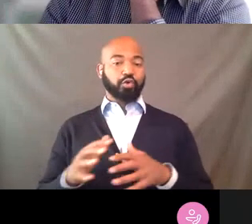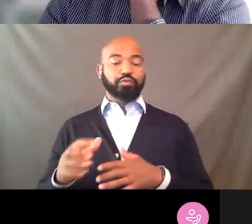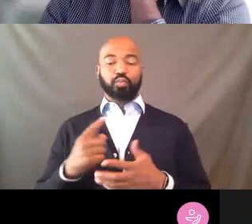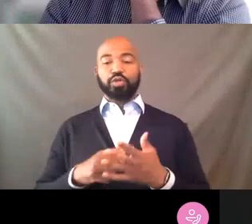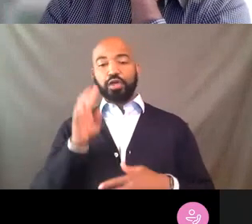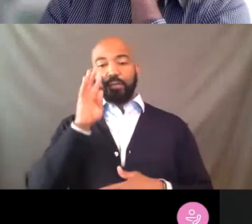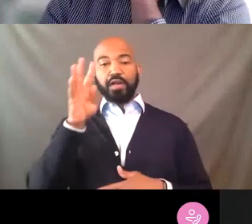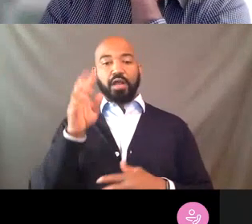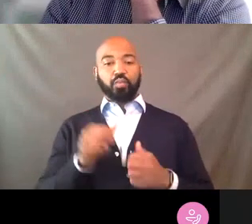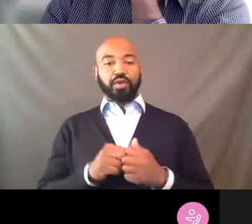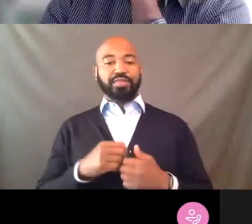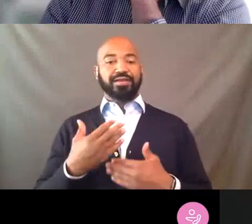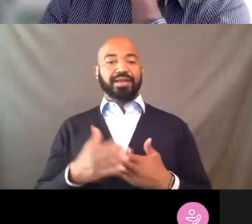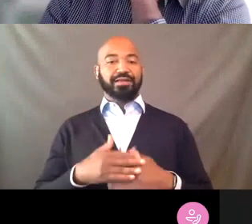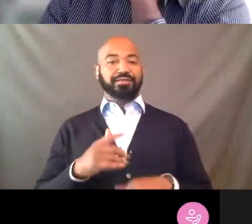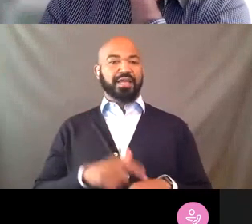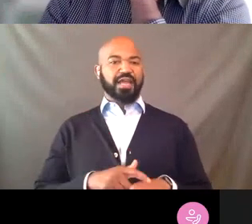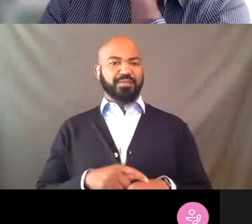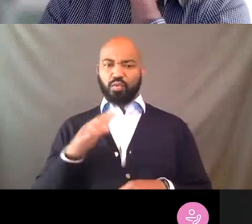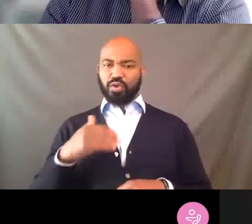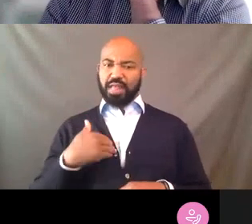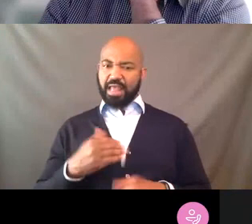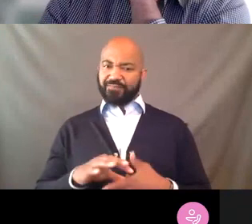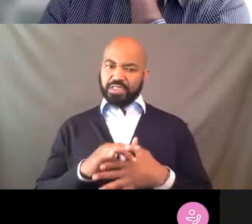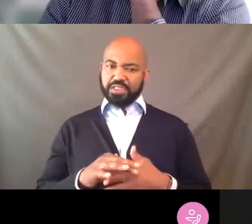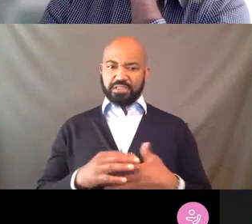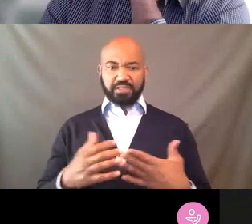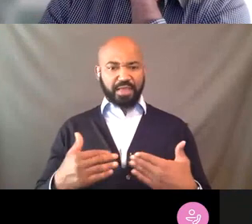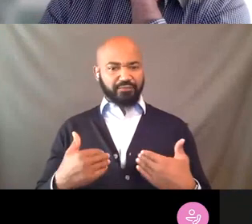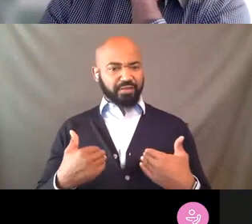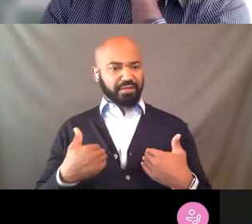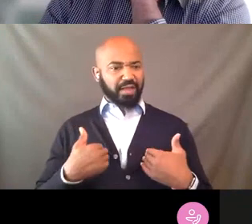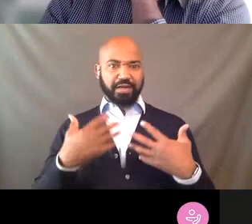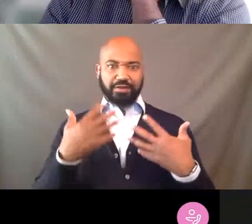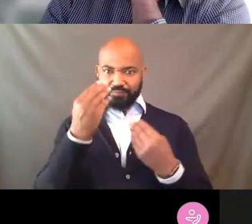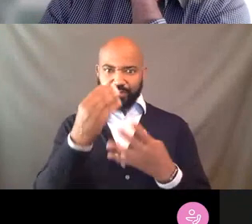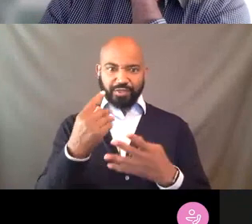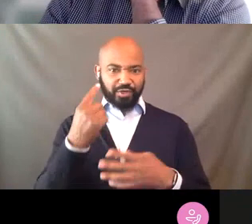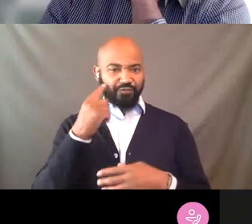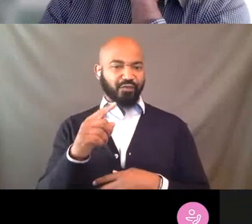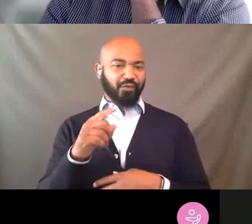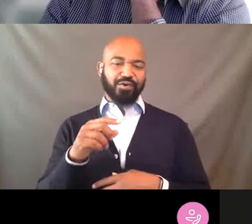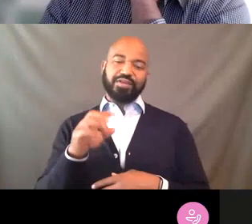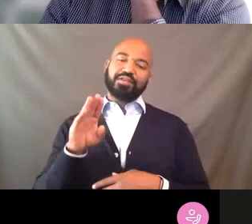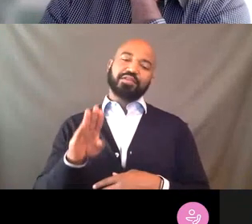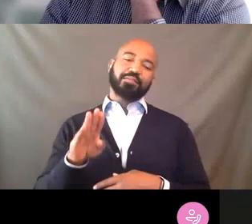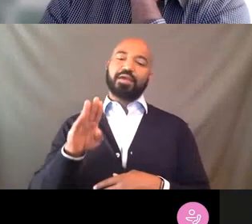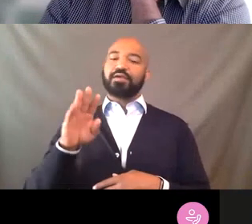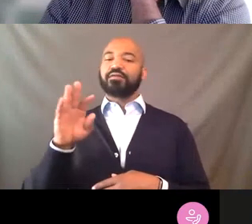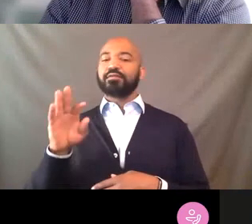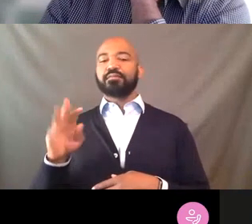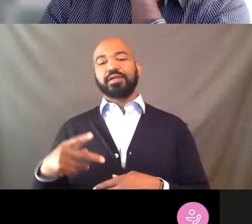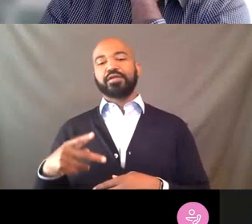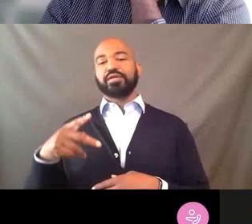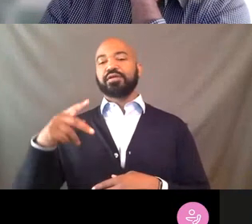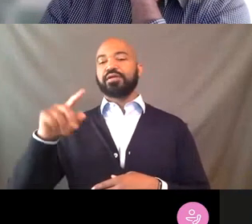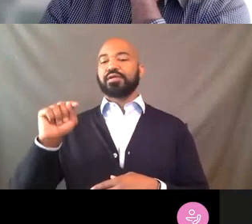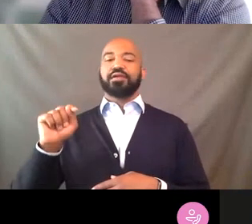the next time. It should be quite a meaty next meeting for the Bike Pedestrian Task Force. I appreciate